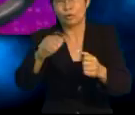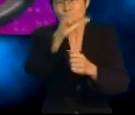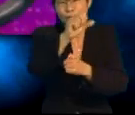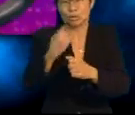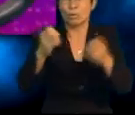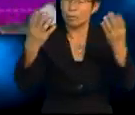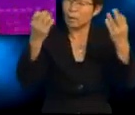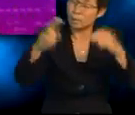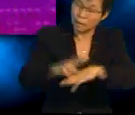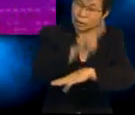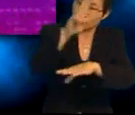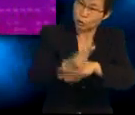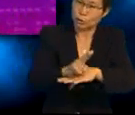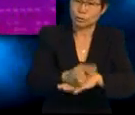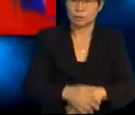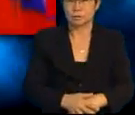many uses.